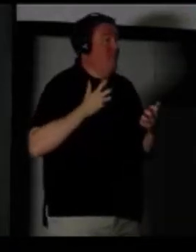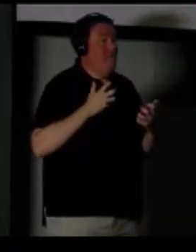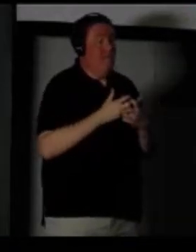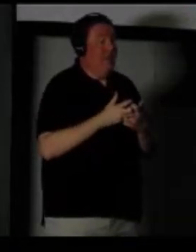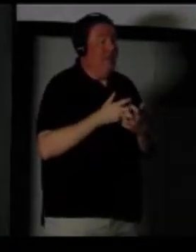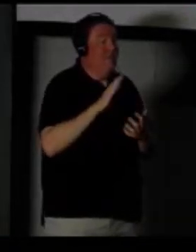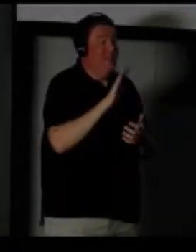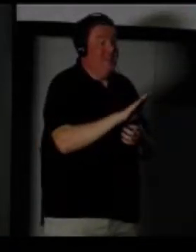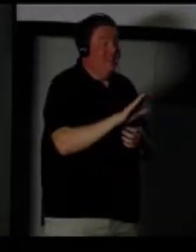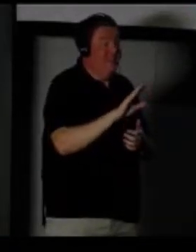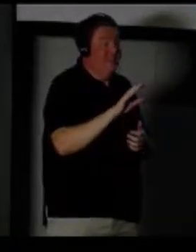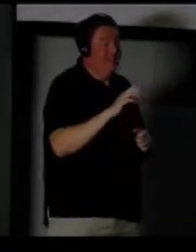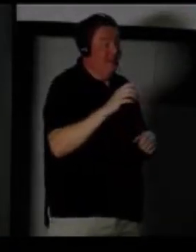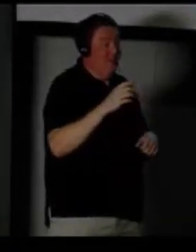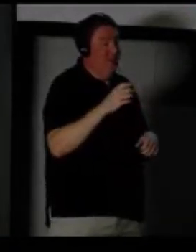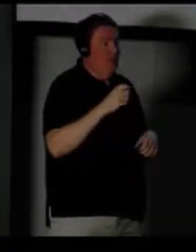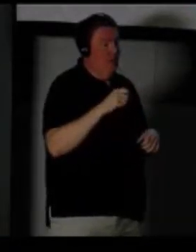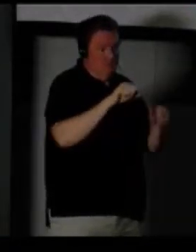Greek slave.